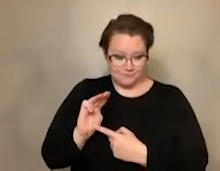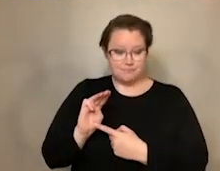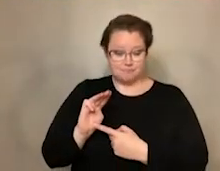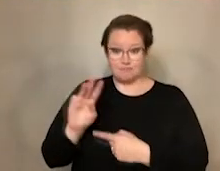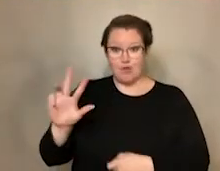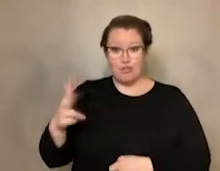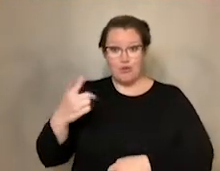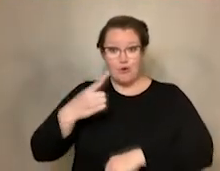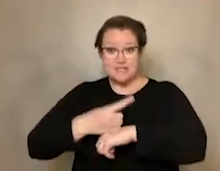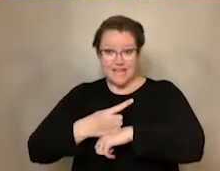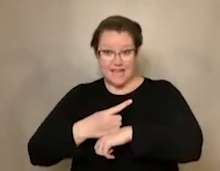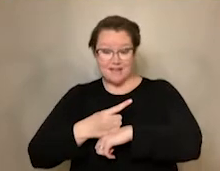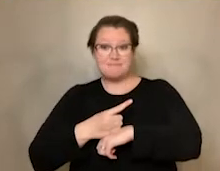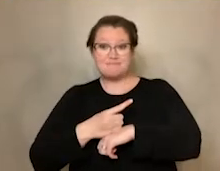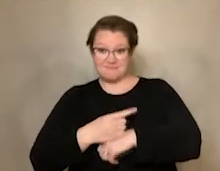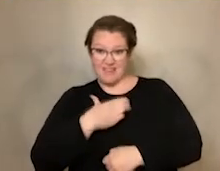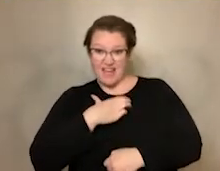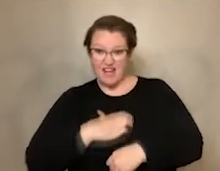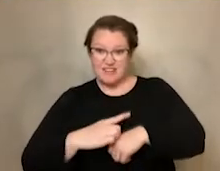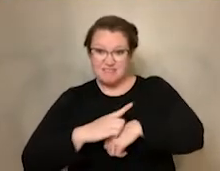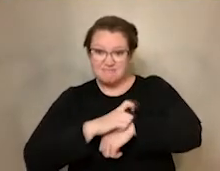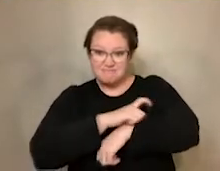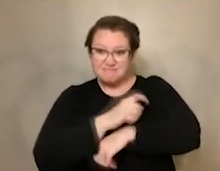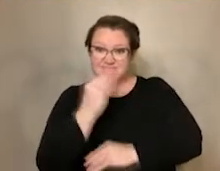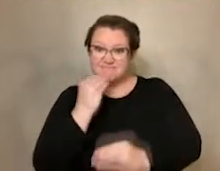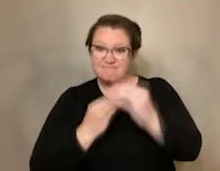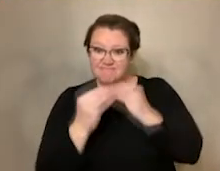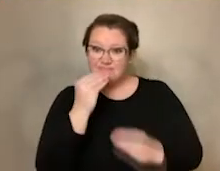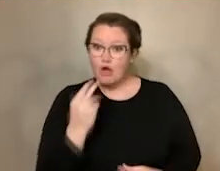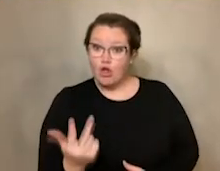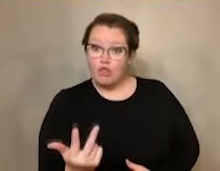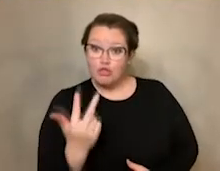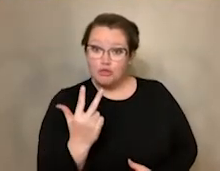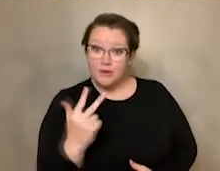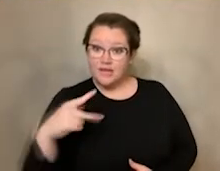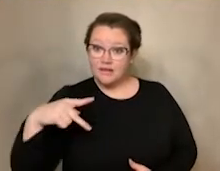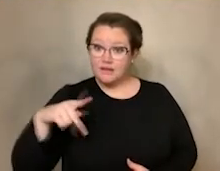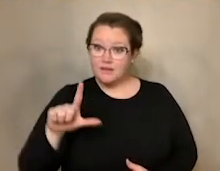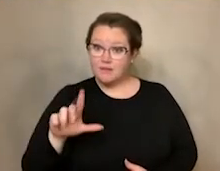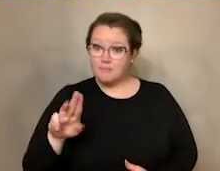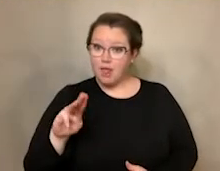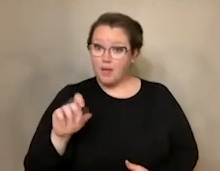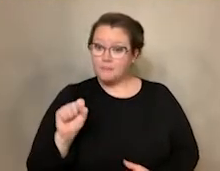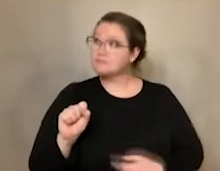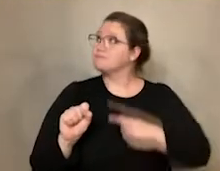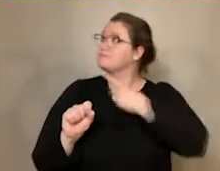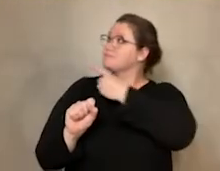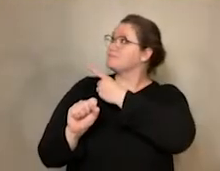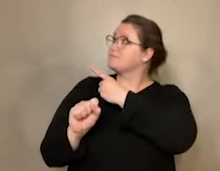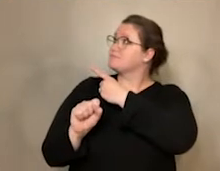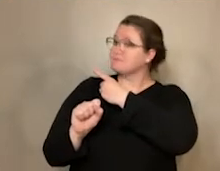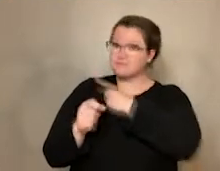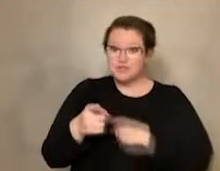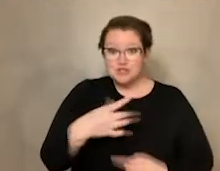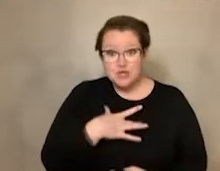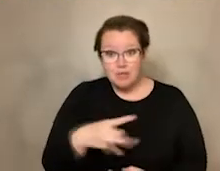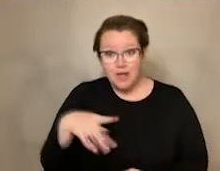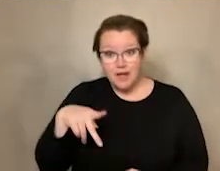día vino la oruga y comió por las 3 ciruelas. ¿Te gustan las